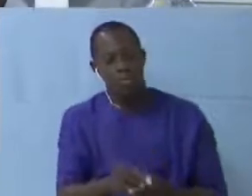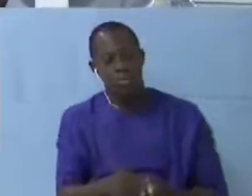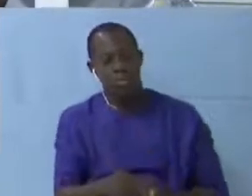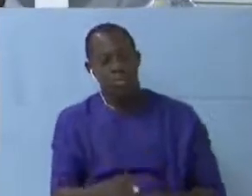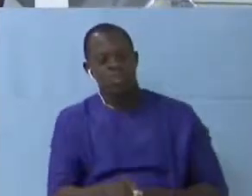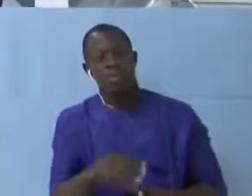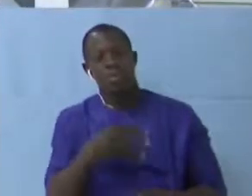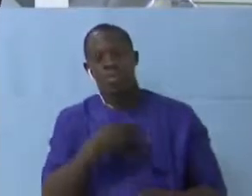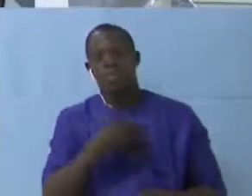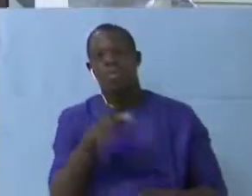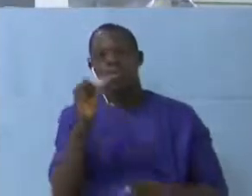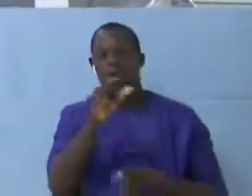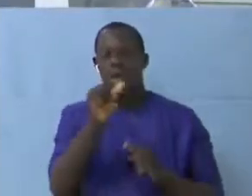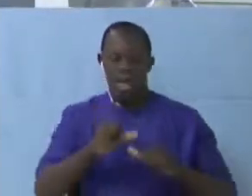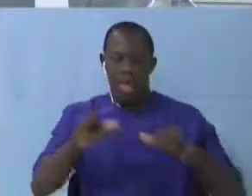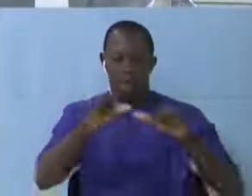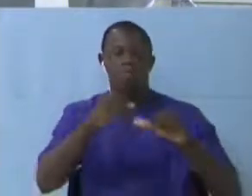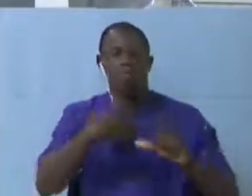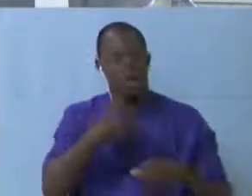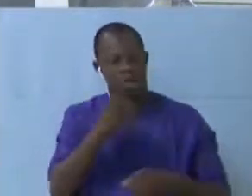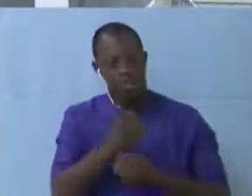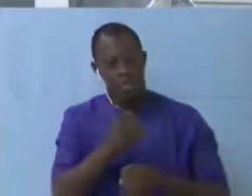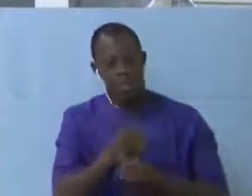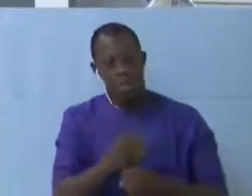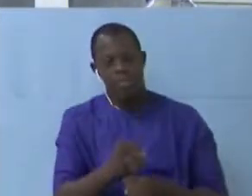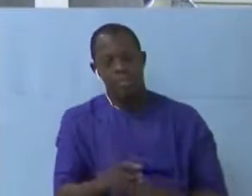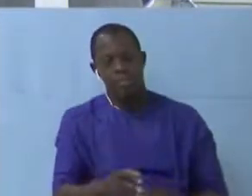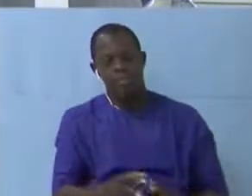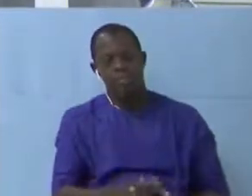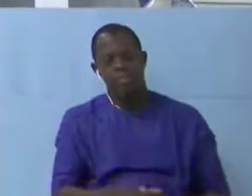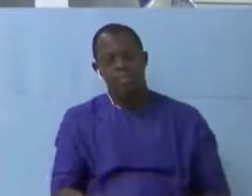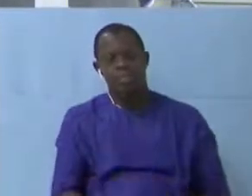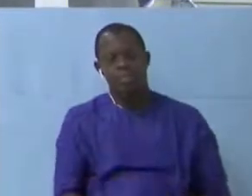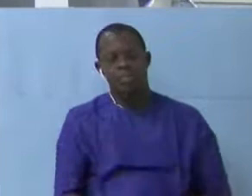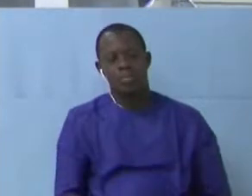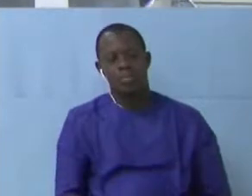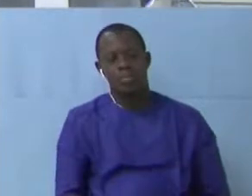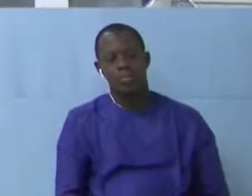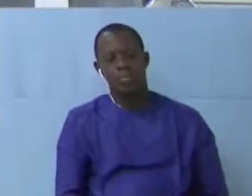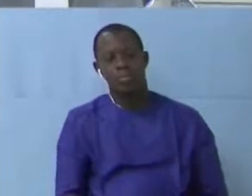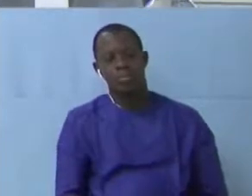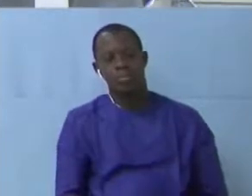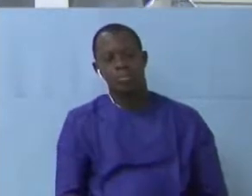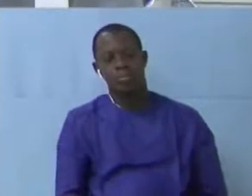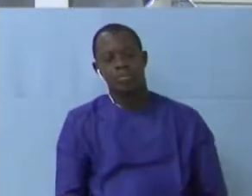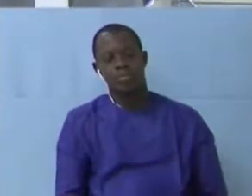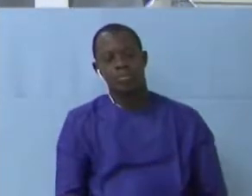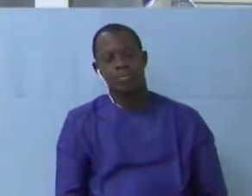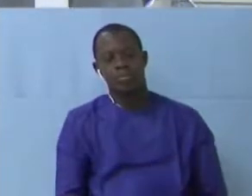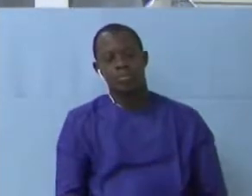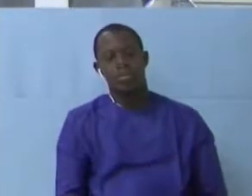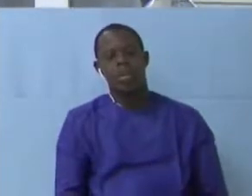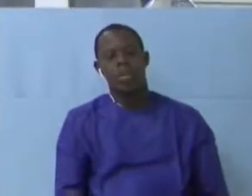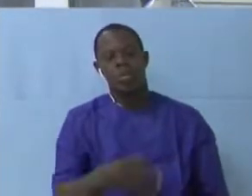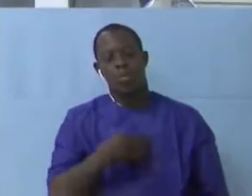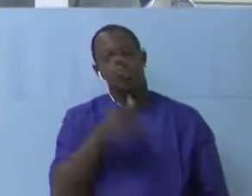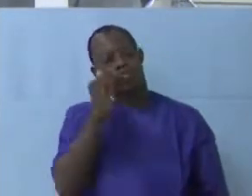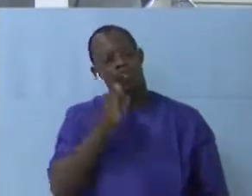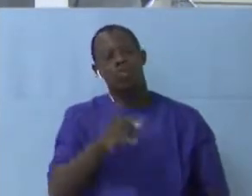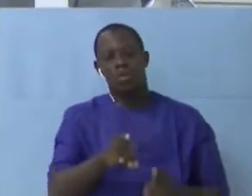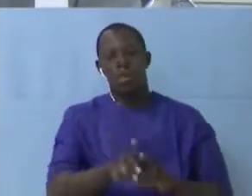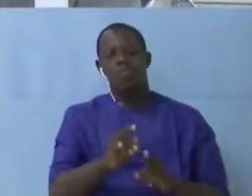points I wanted to make. I'm going to improvise. I didn't prepare anything.